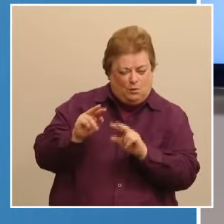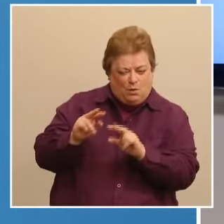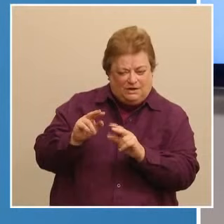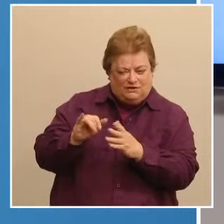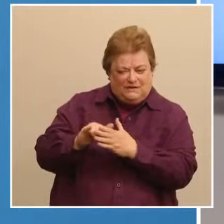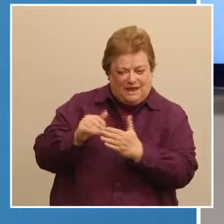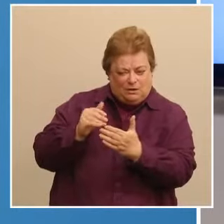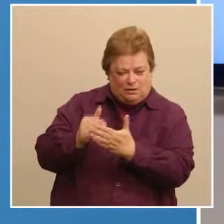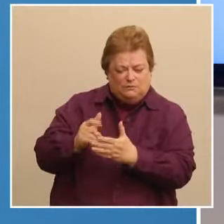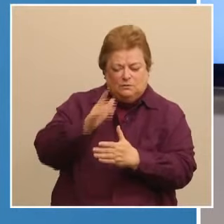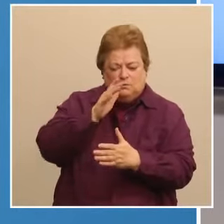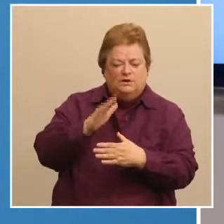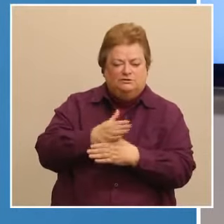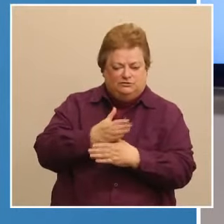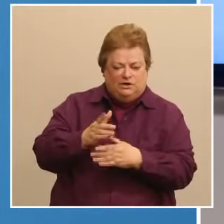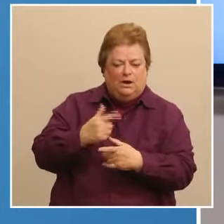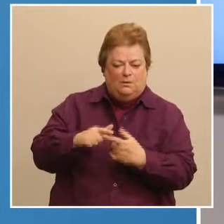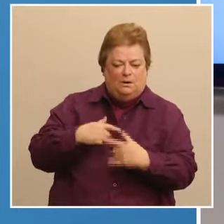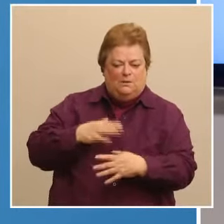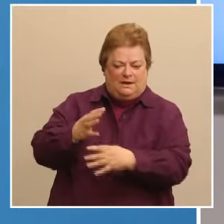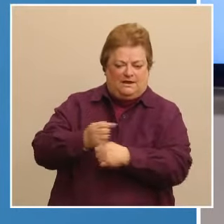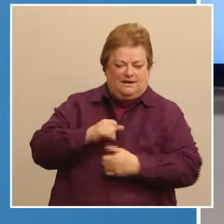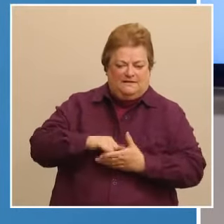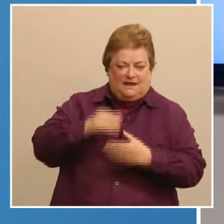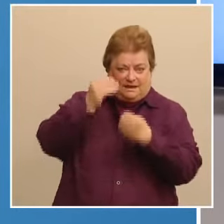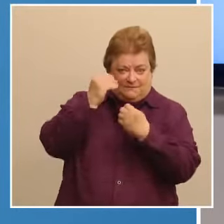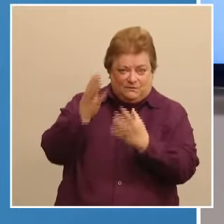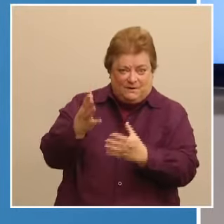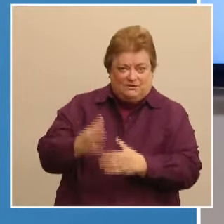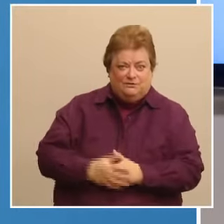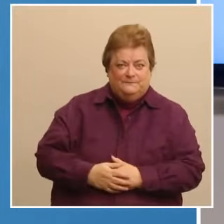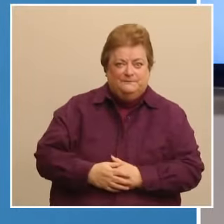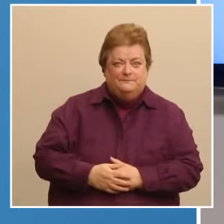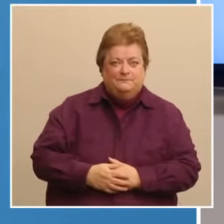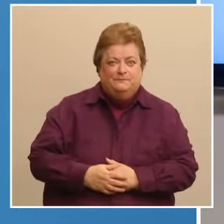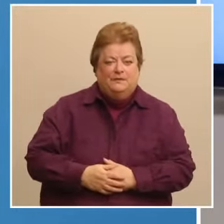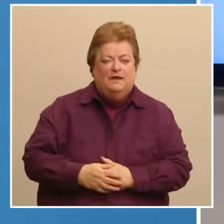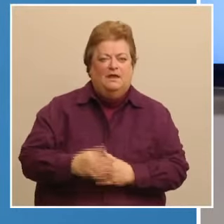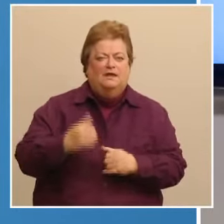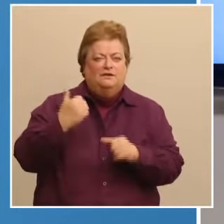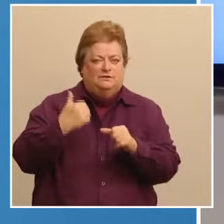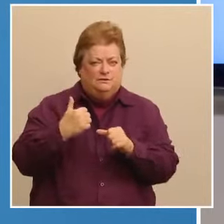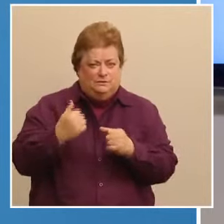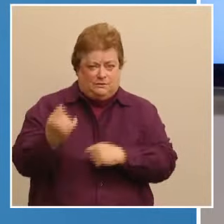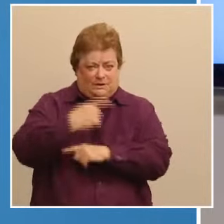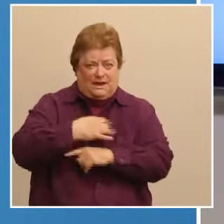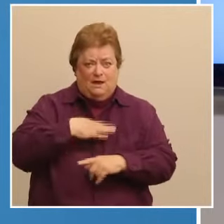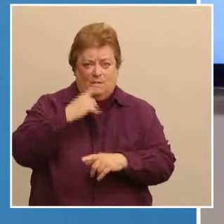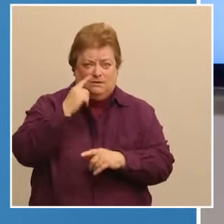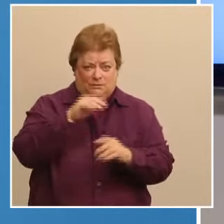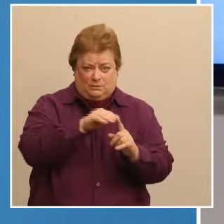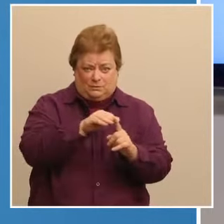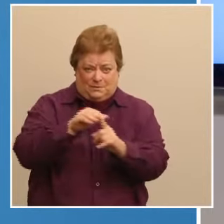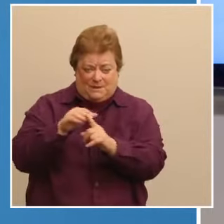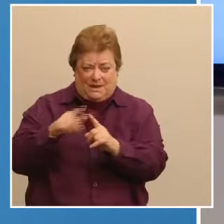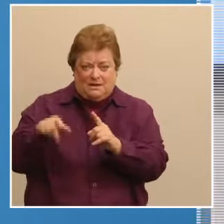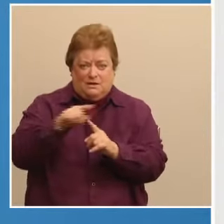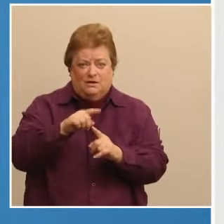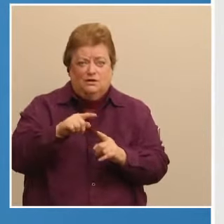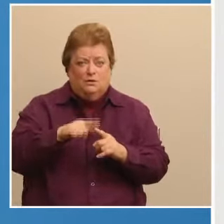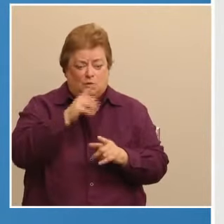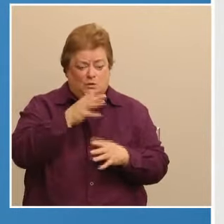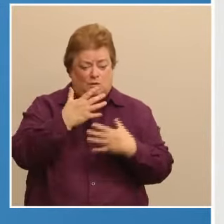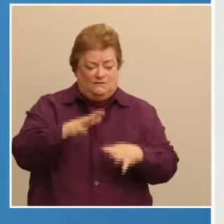and will share more information as it becomes available. Today, I also want to remind those who receive